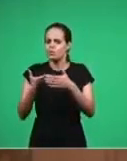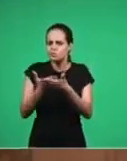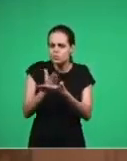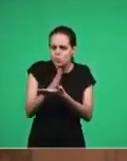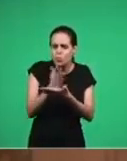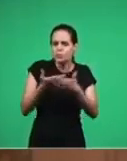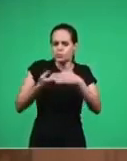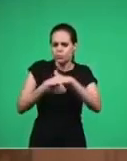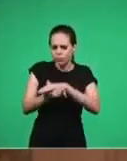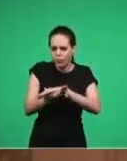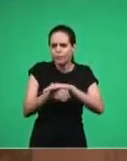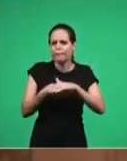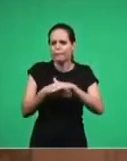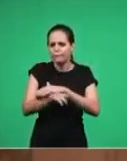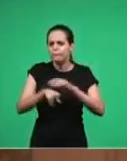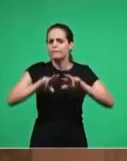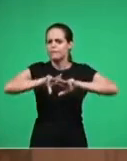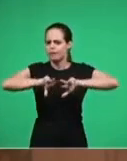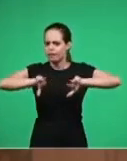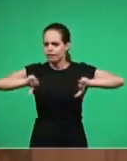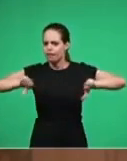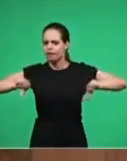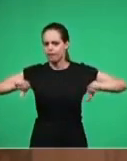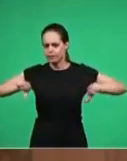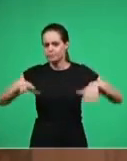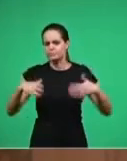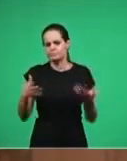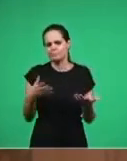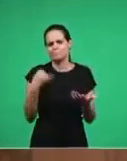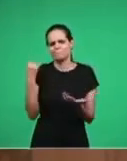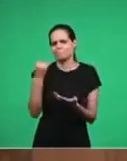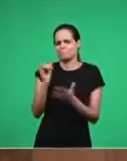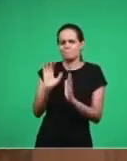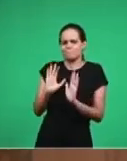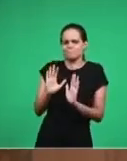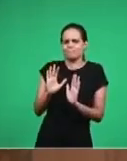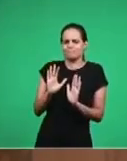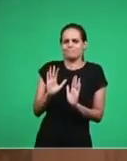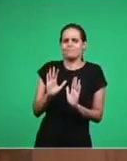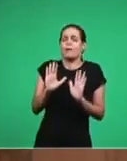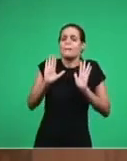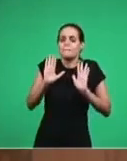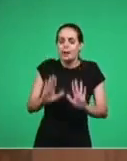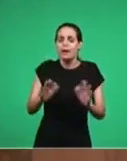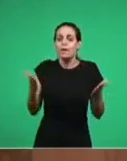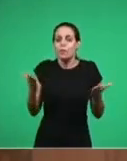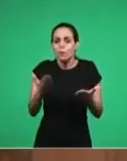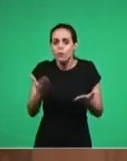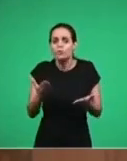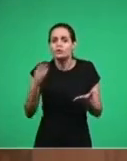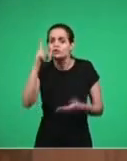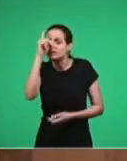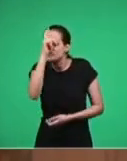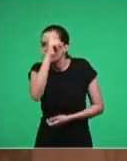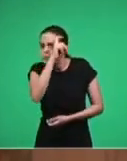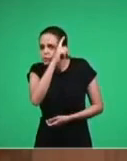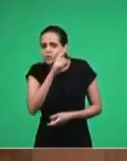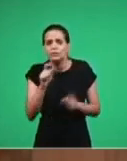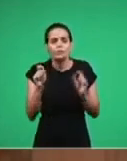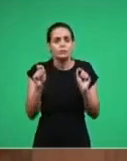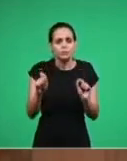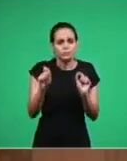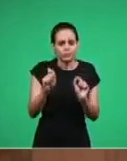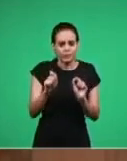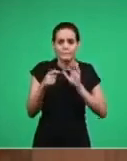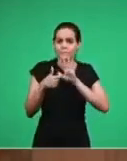And there have been many good things that we are keeping, but also many things that are unnecessary that we are getting rid of. So the topic